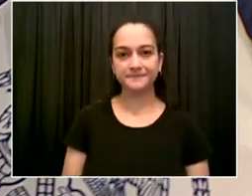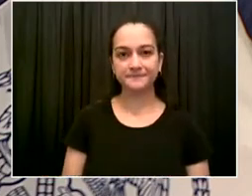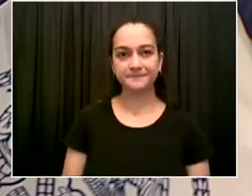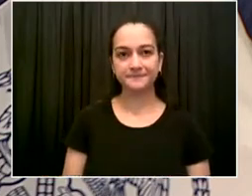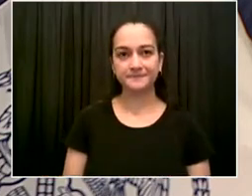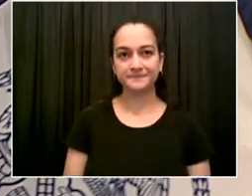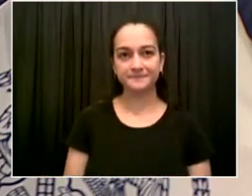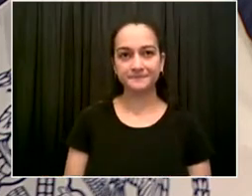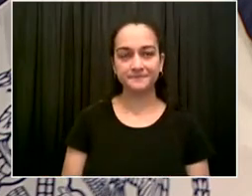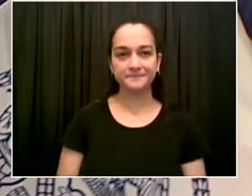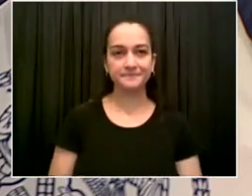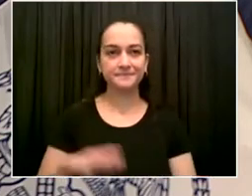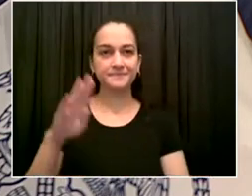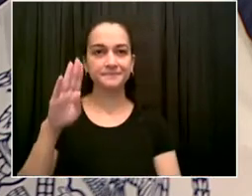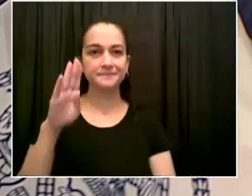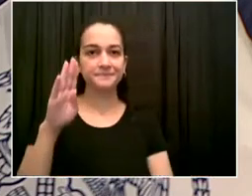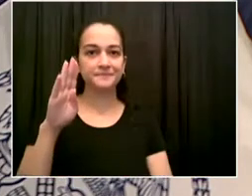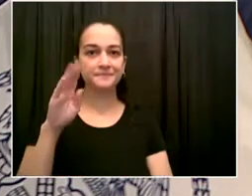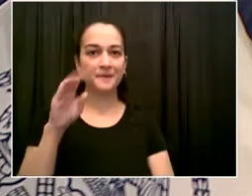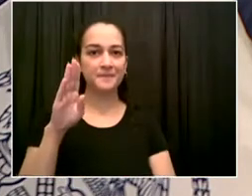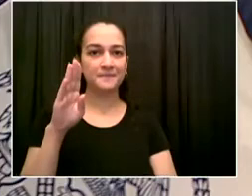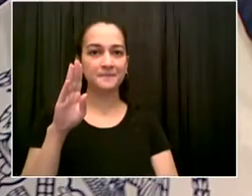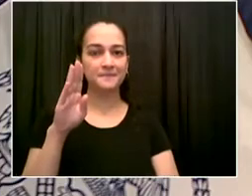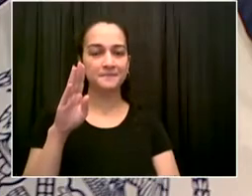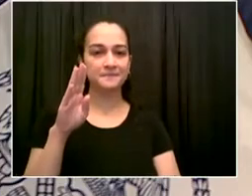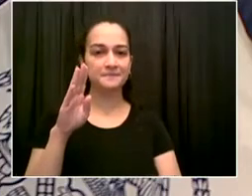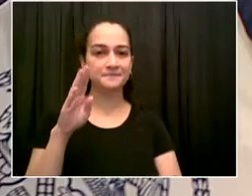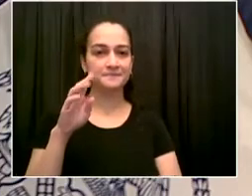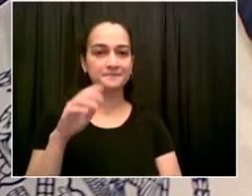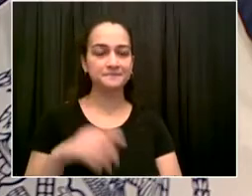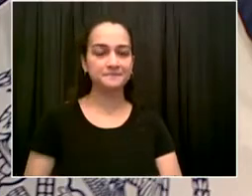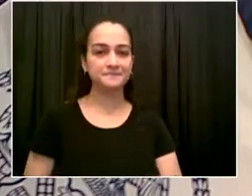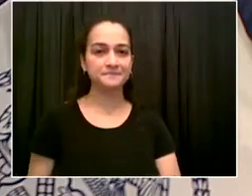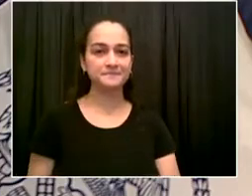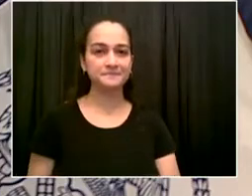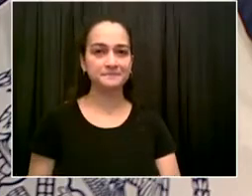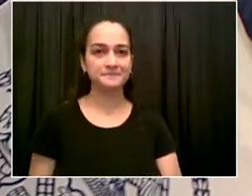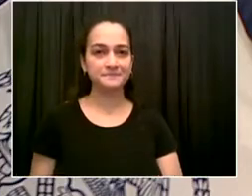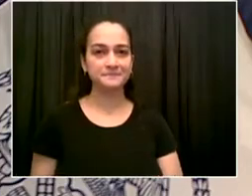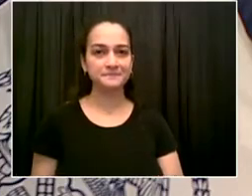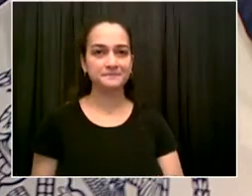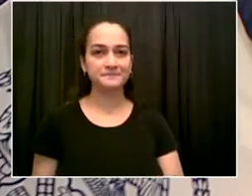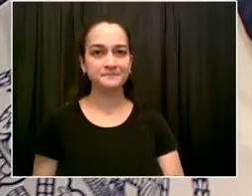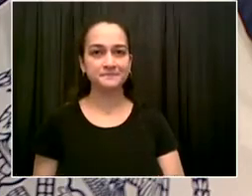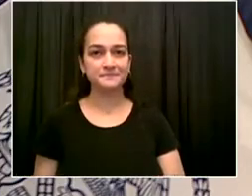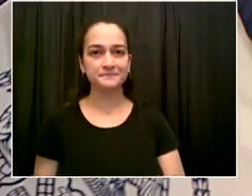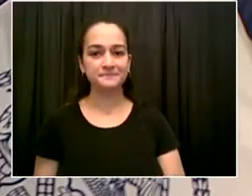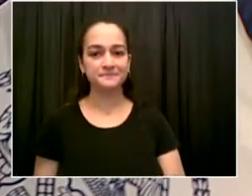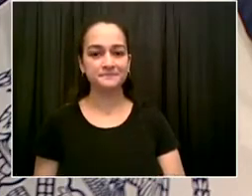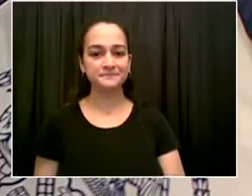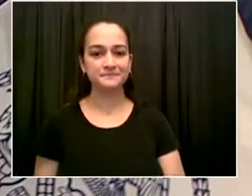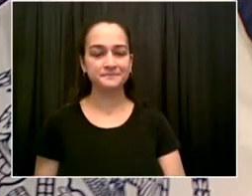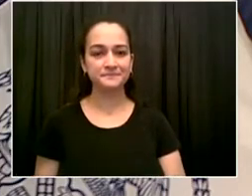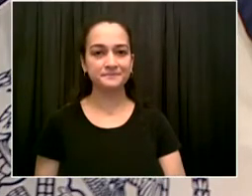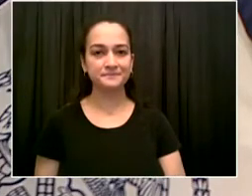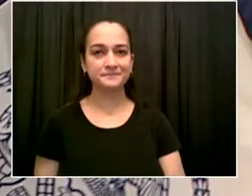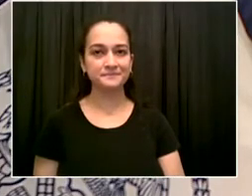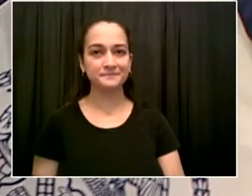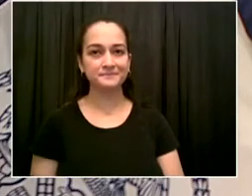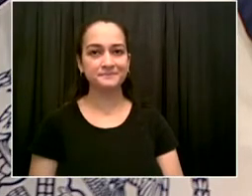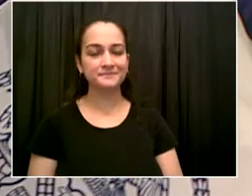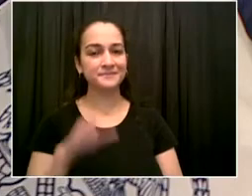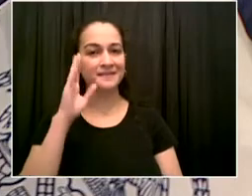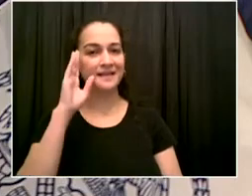Thanks very much for taking the call. The issue of trust in the government is central to the challenge of convincing essential workers